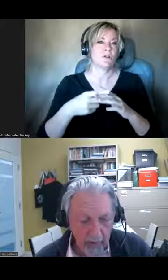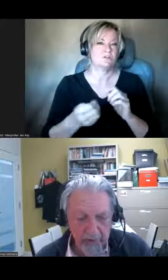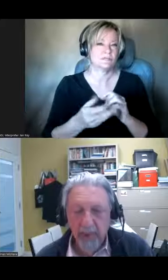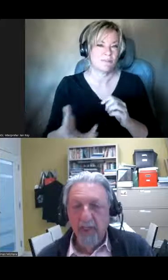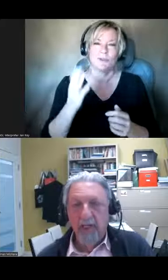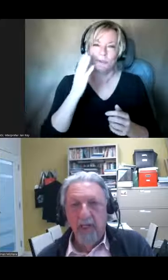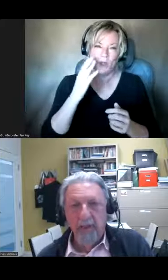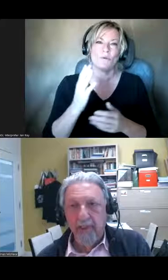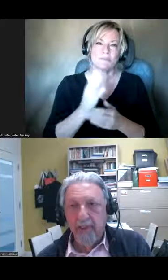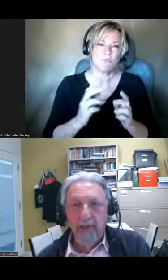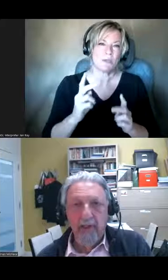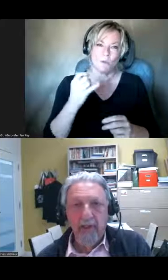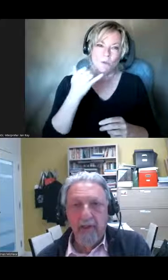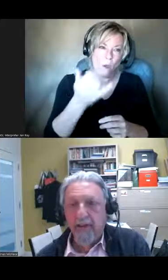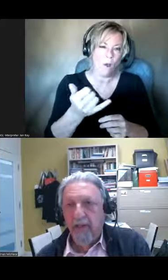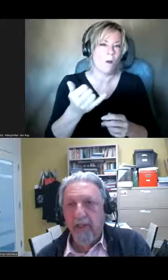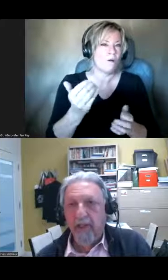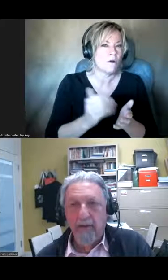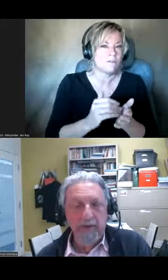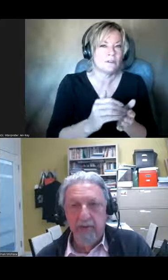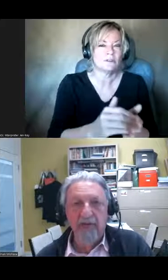frequent callers. Their